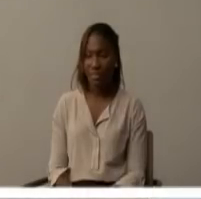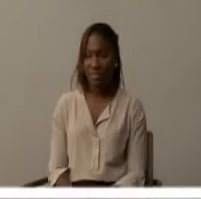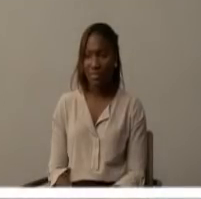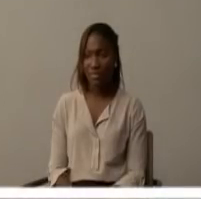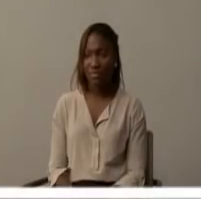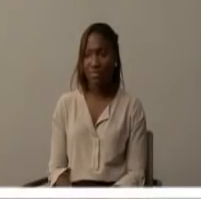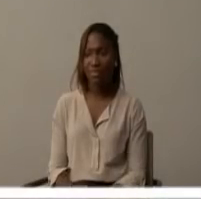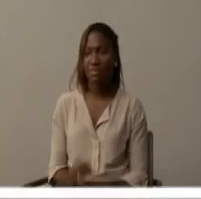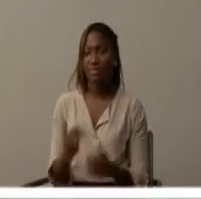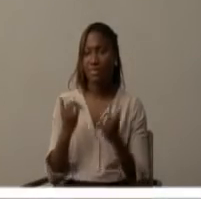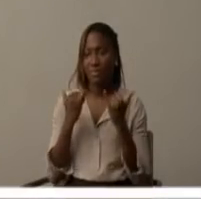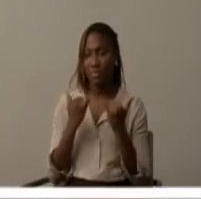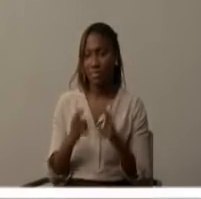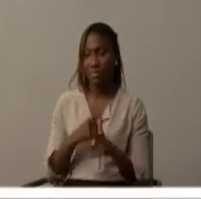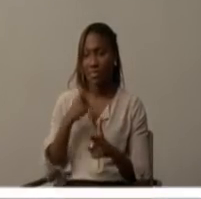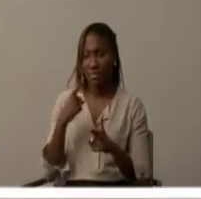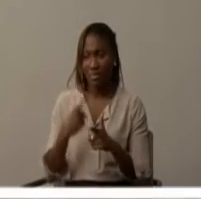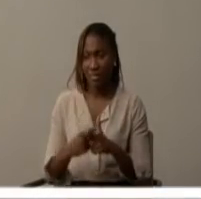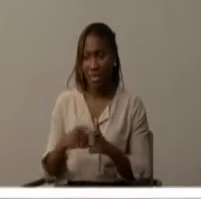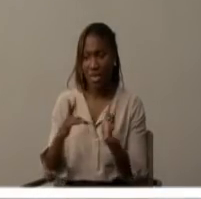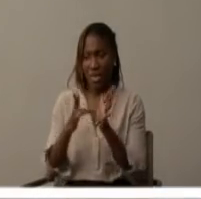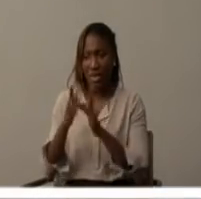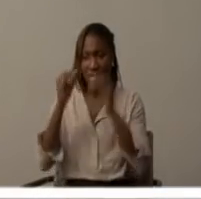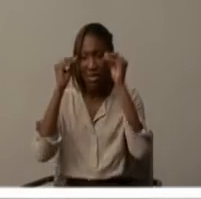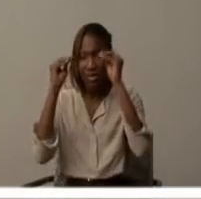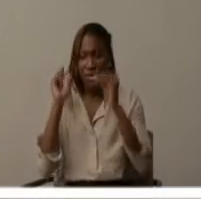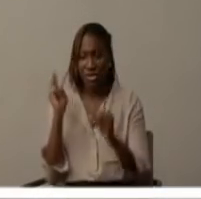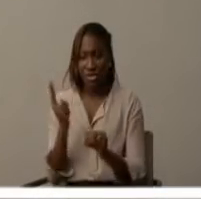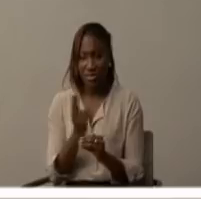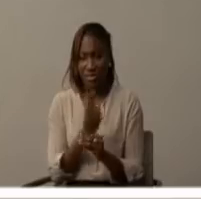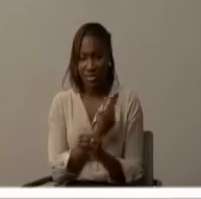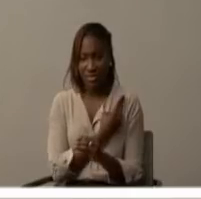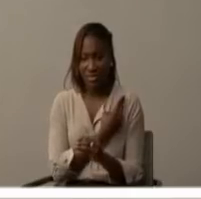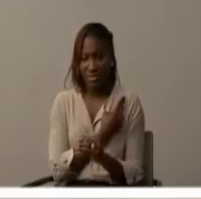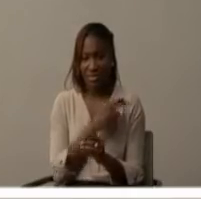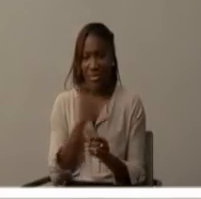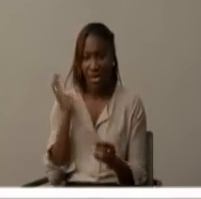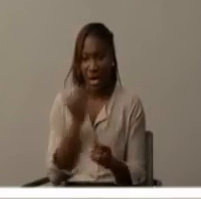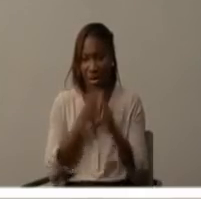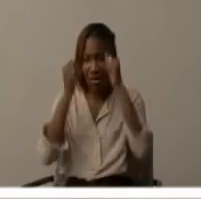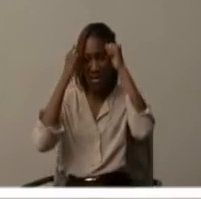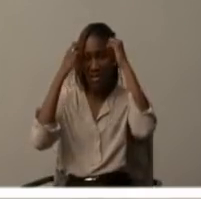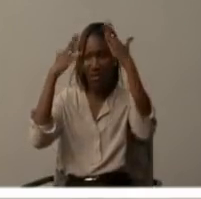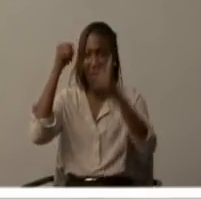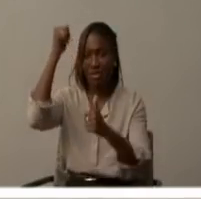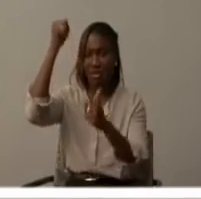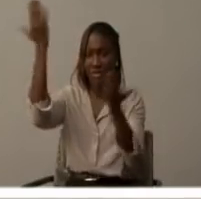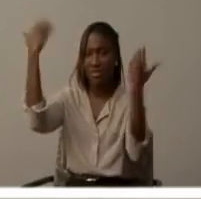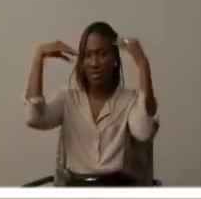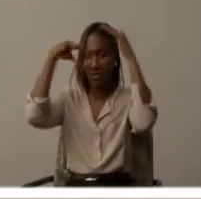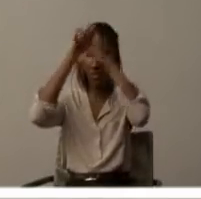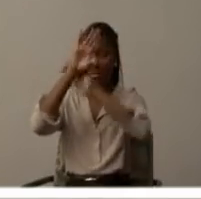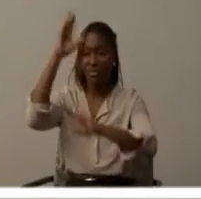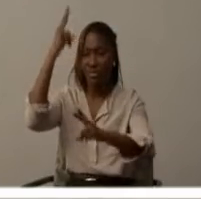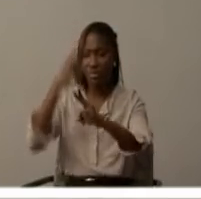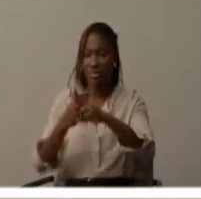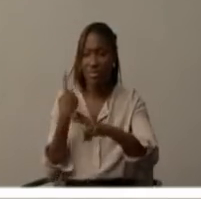At the Savior's command, informed by divine teaching, we dare to say, Our Father, who art in